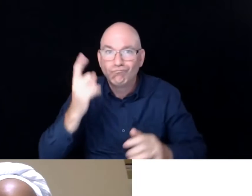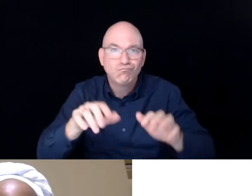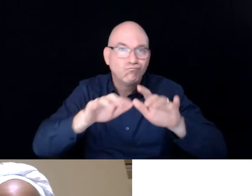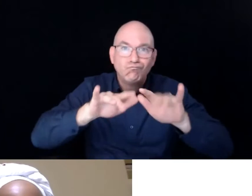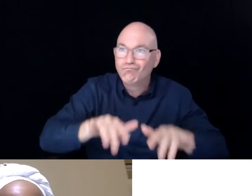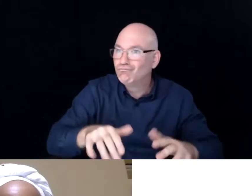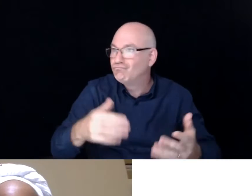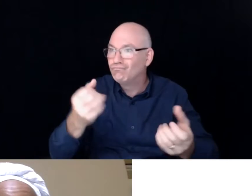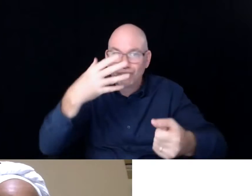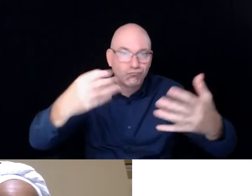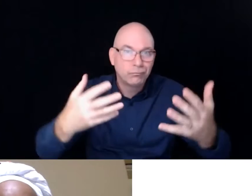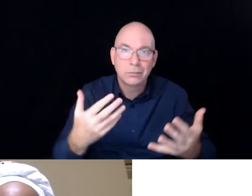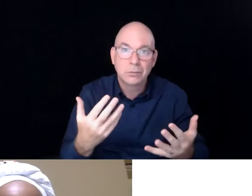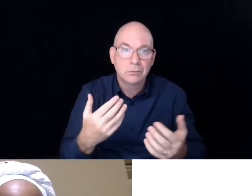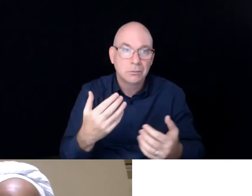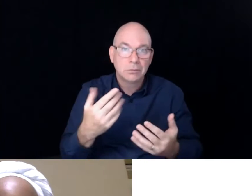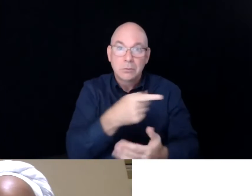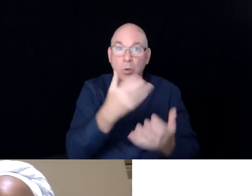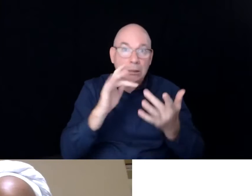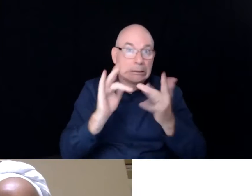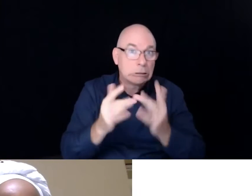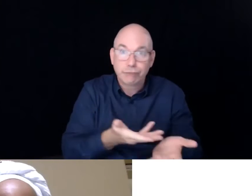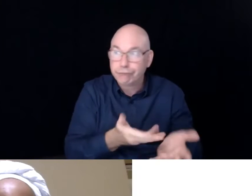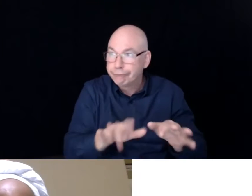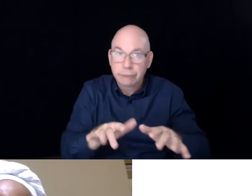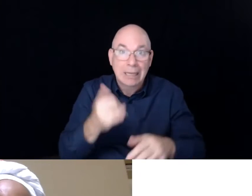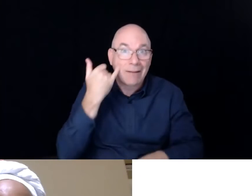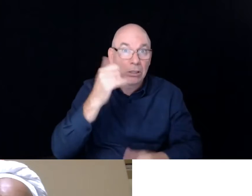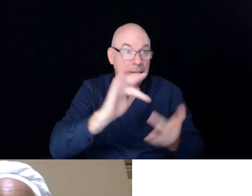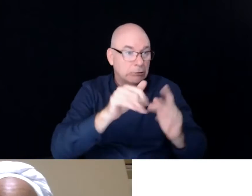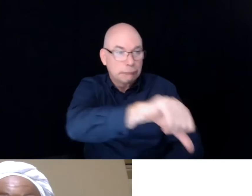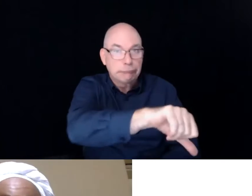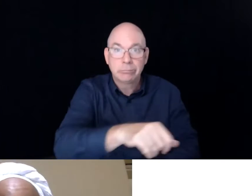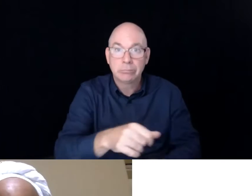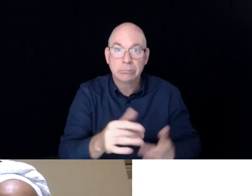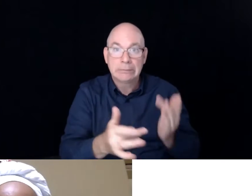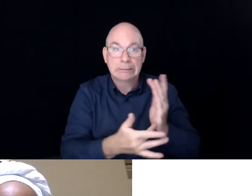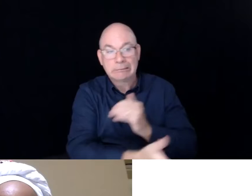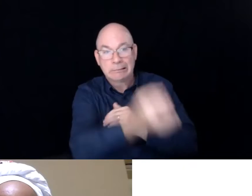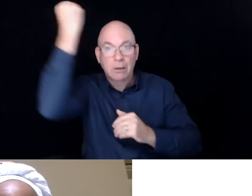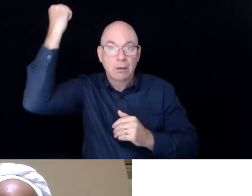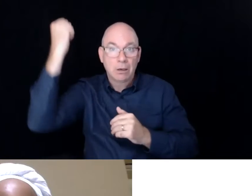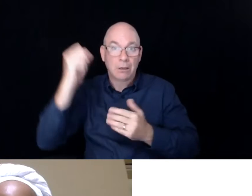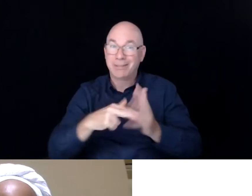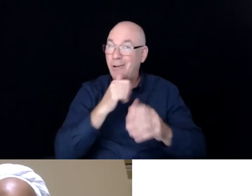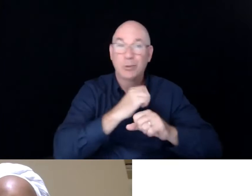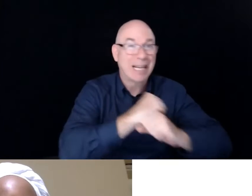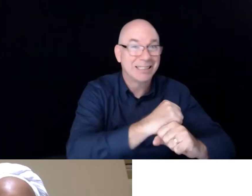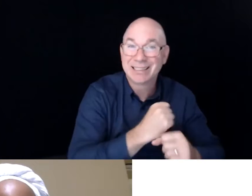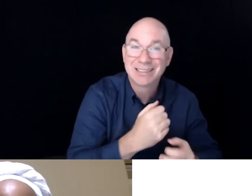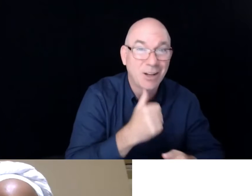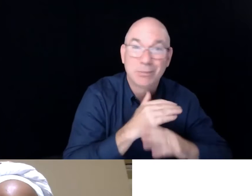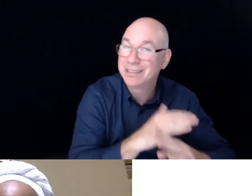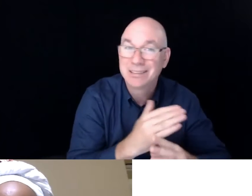want to interact with the internet. If you deny them internet and technology, you're actually not protecting them. So you need